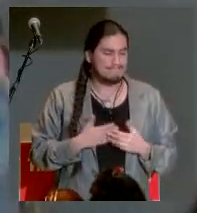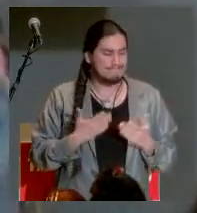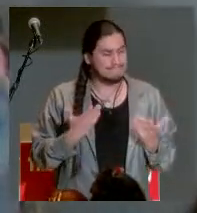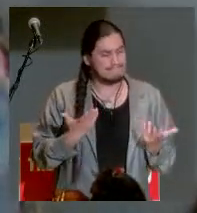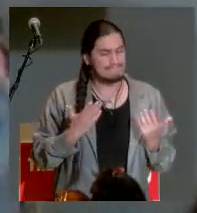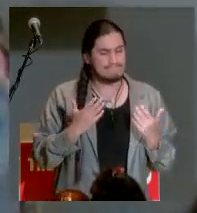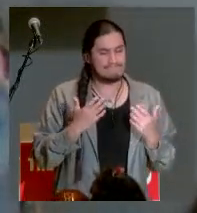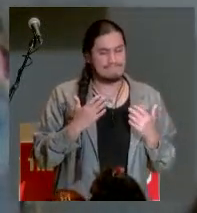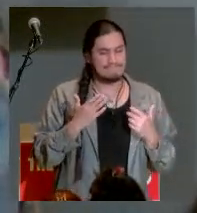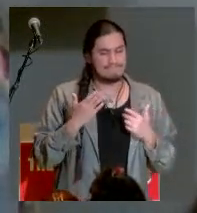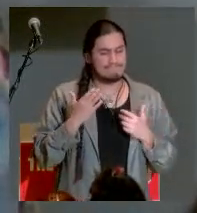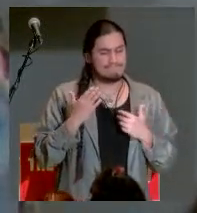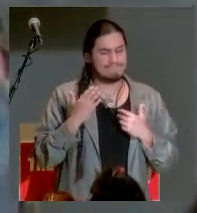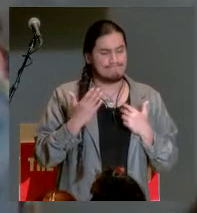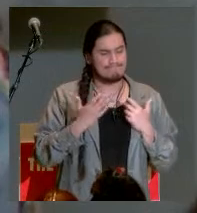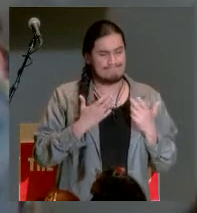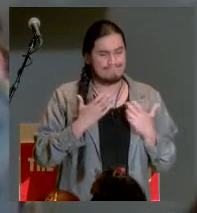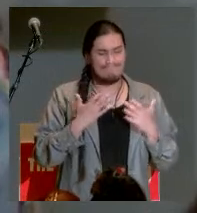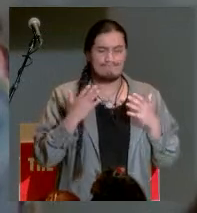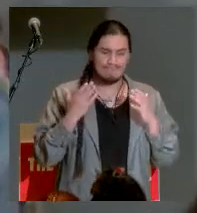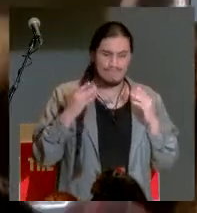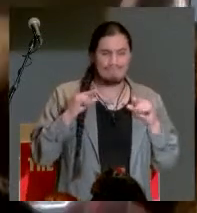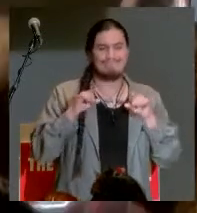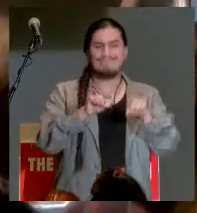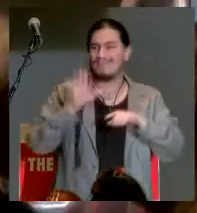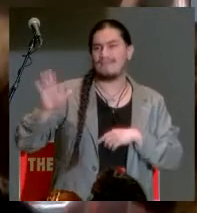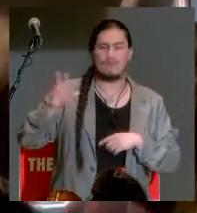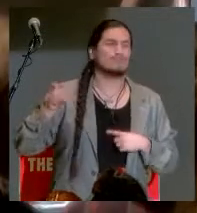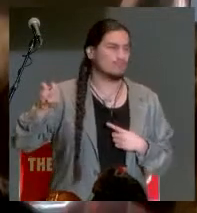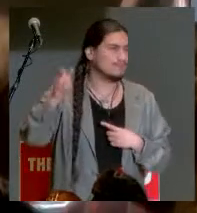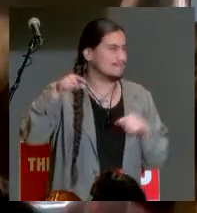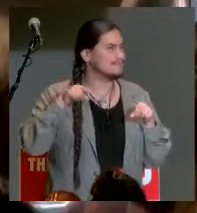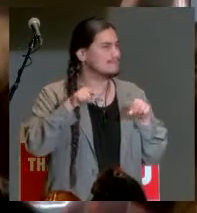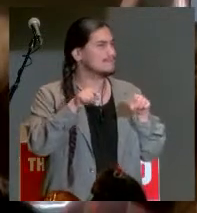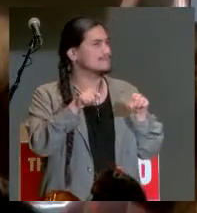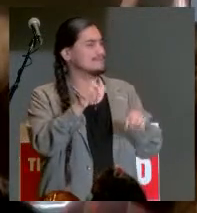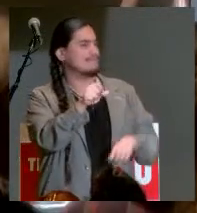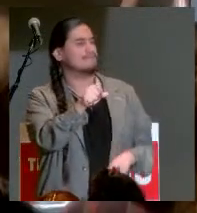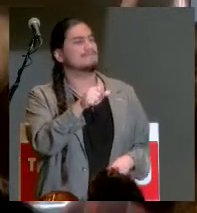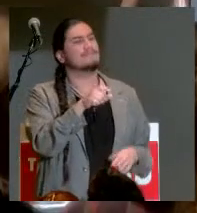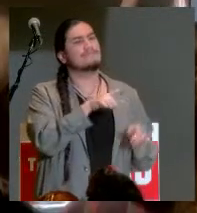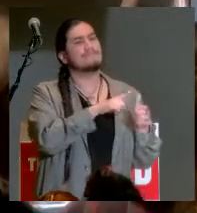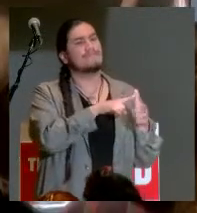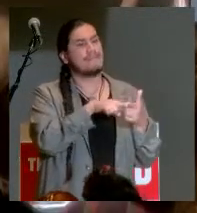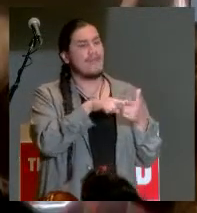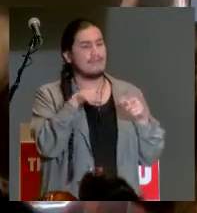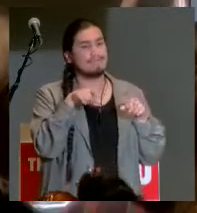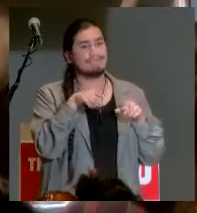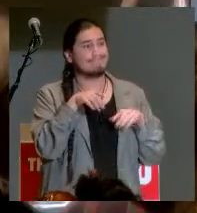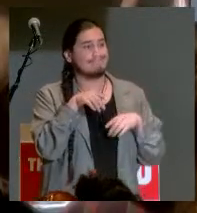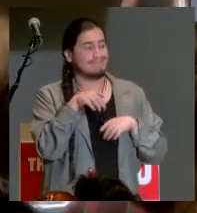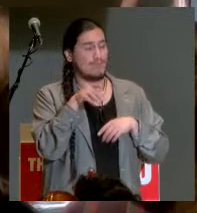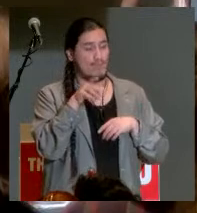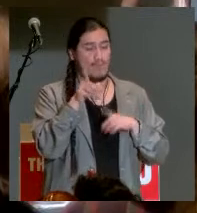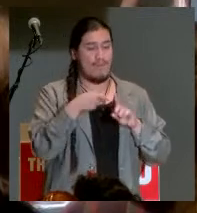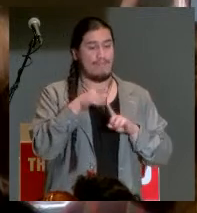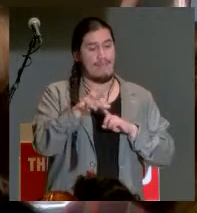mirror their journeys. That's, and then from there it just kind of,